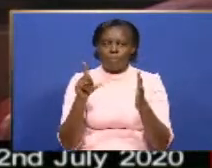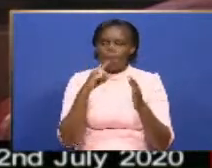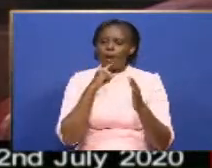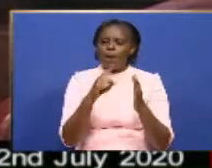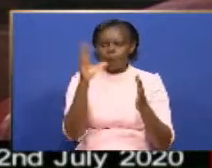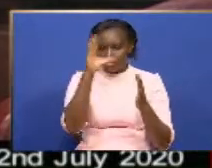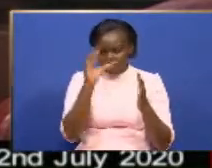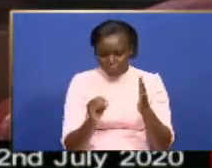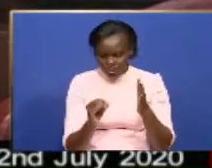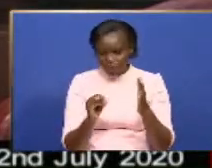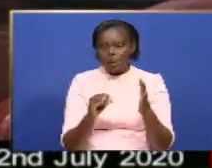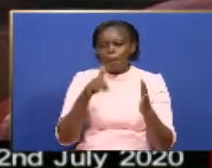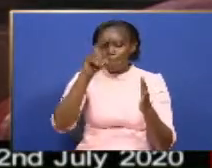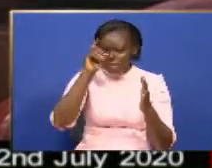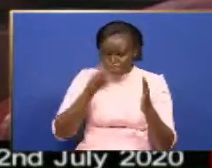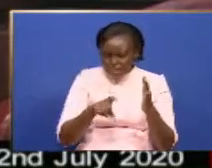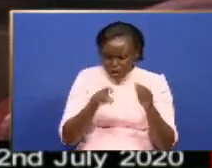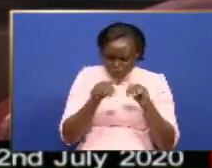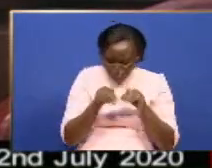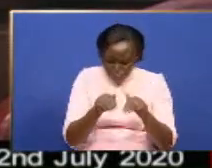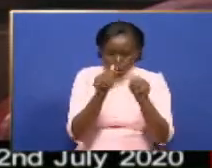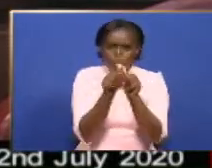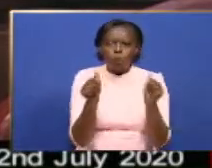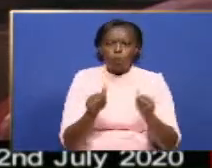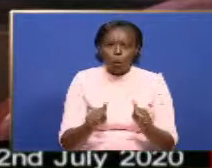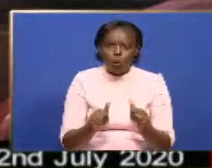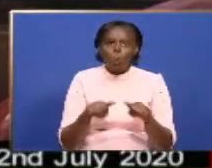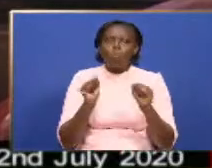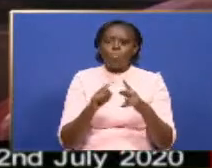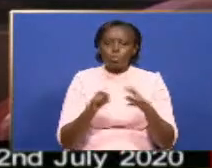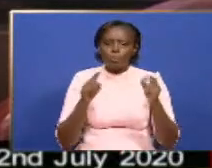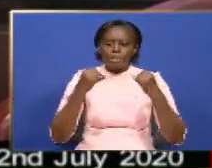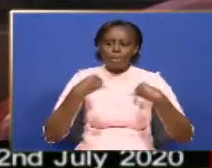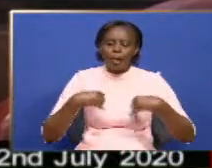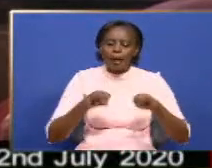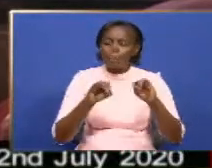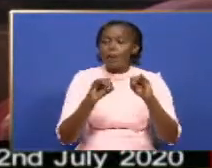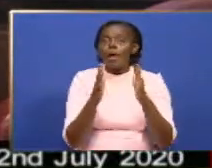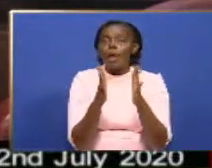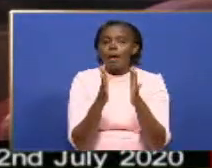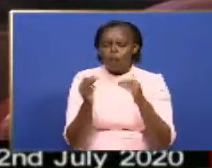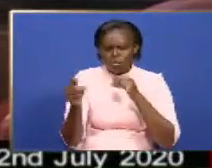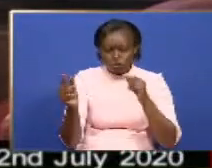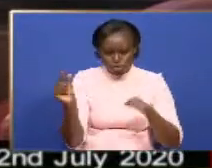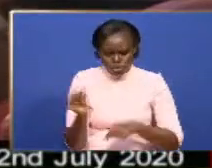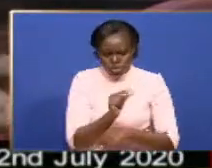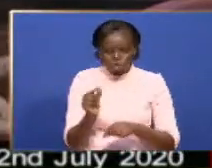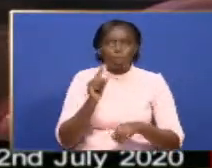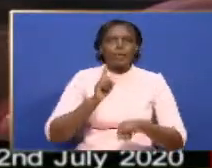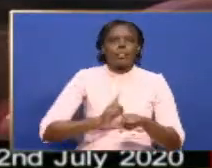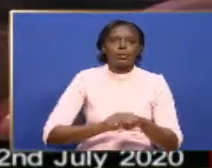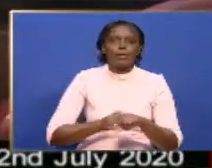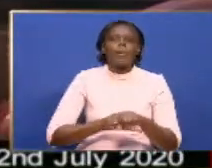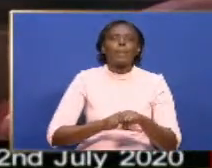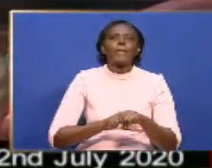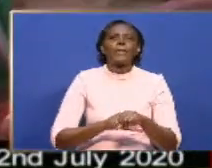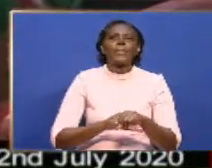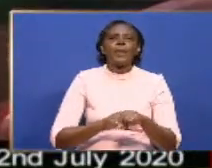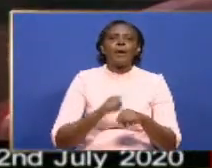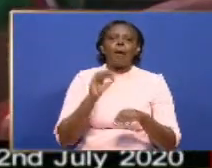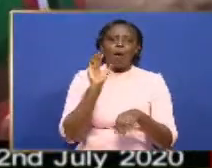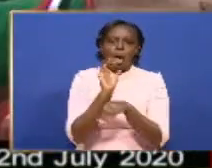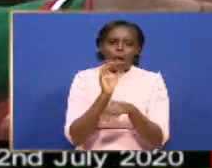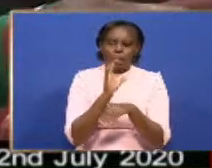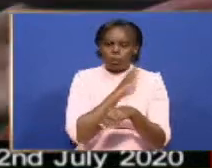100%, and it should be fast-tracked so that we can start implementing it as soon as possible. So I request the committee, that